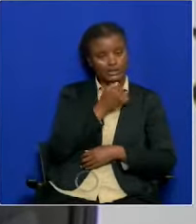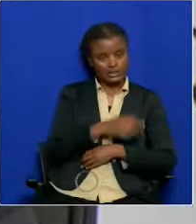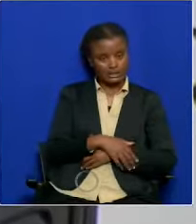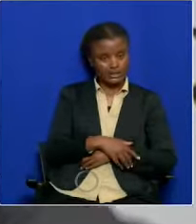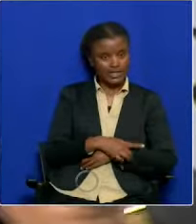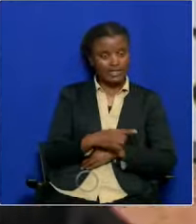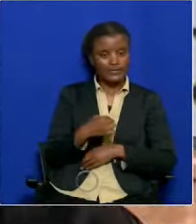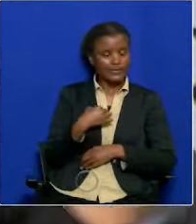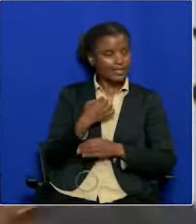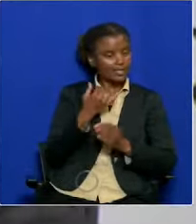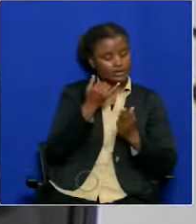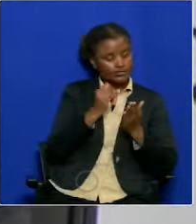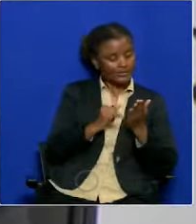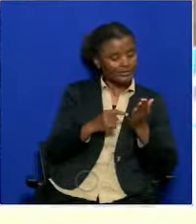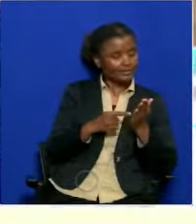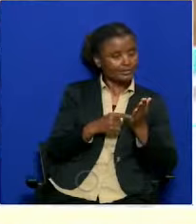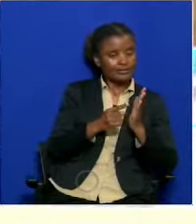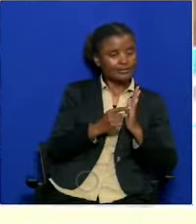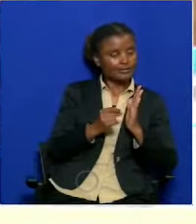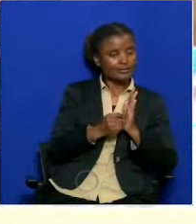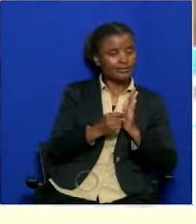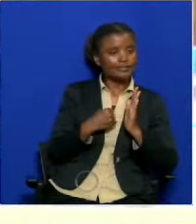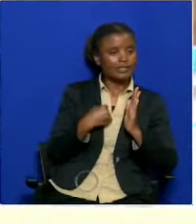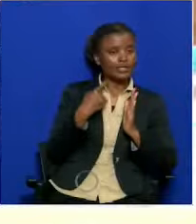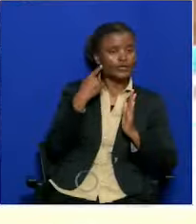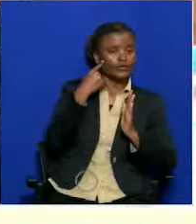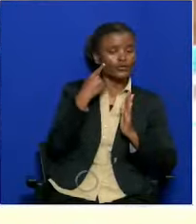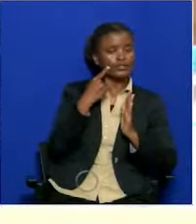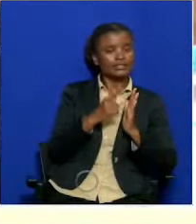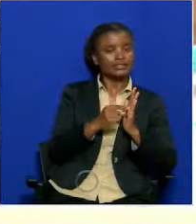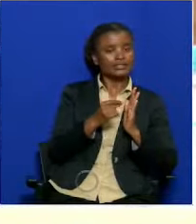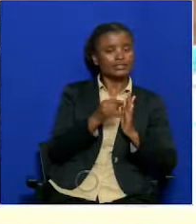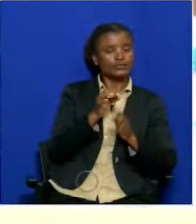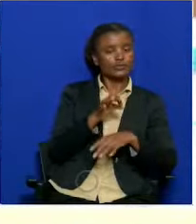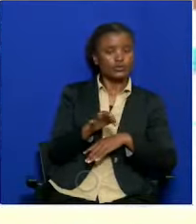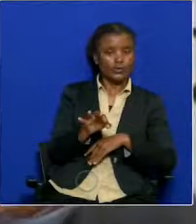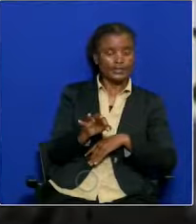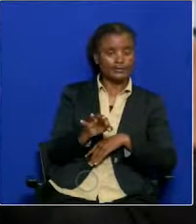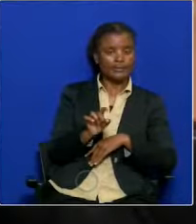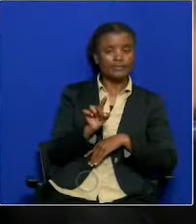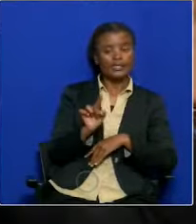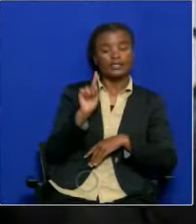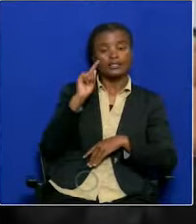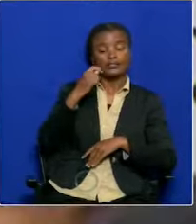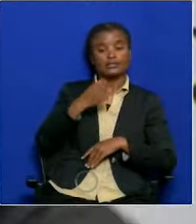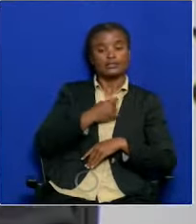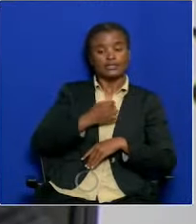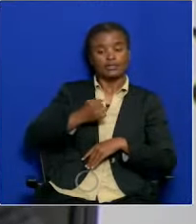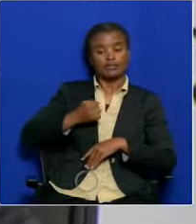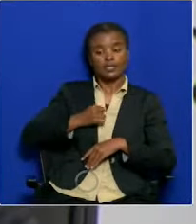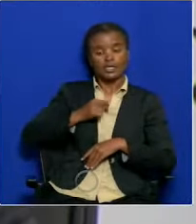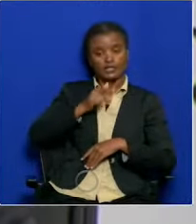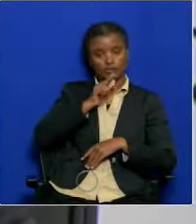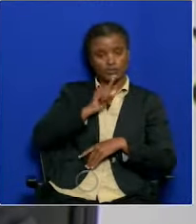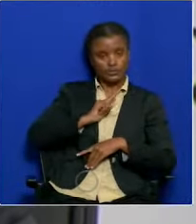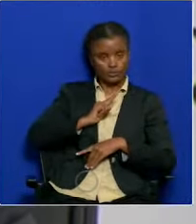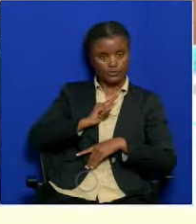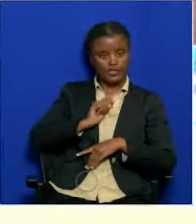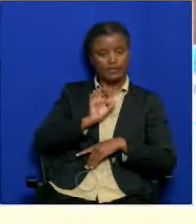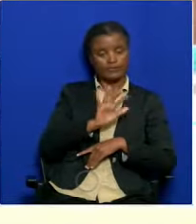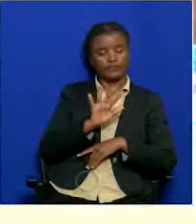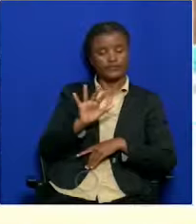the date. I thought the date was the right date. But I was informed by my son that it is 55,000.